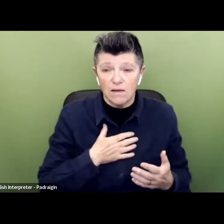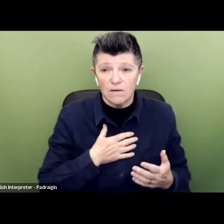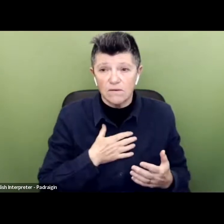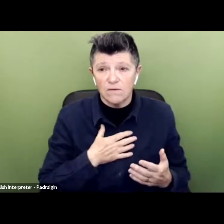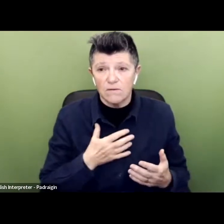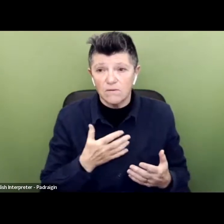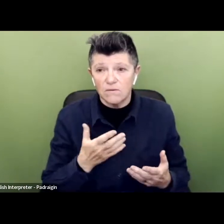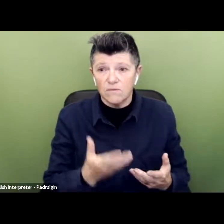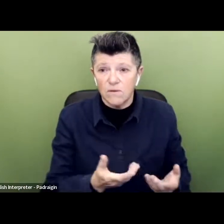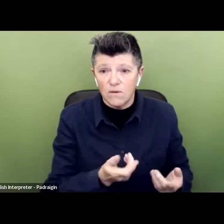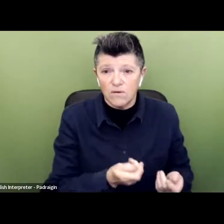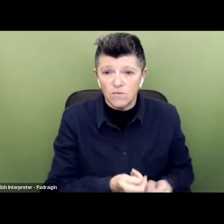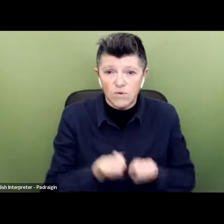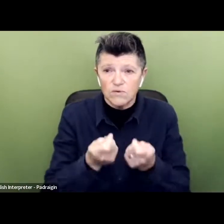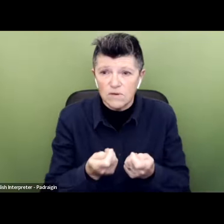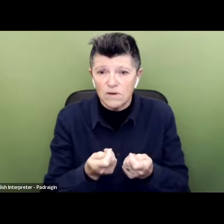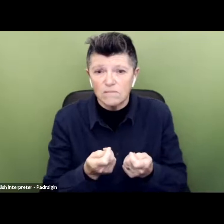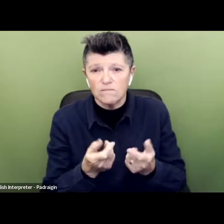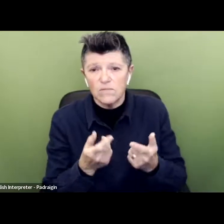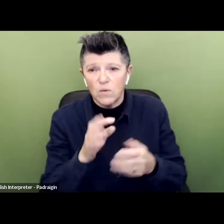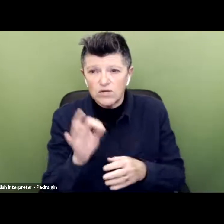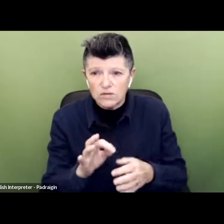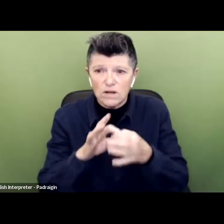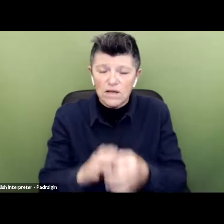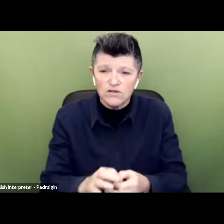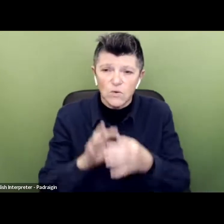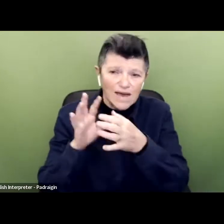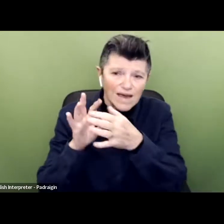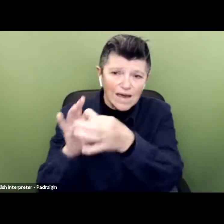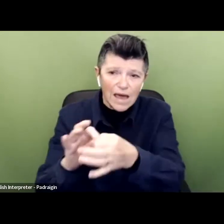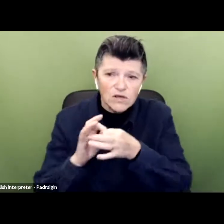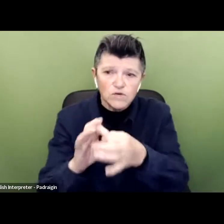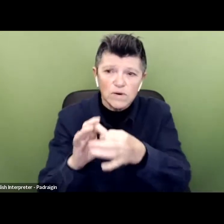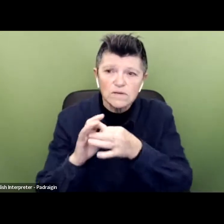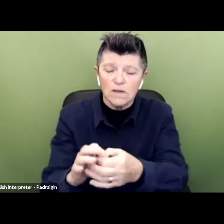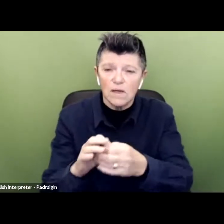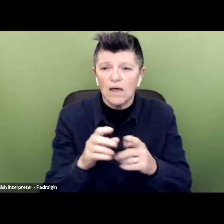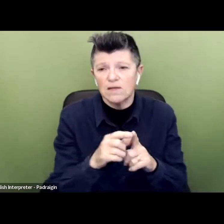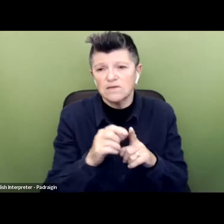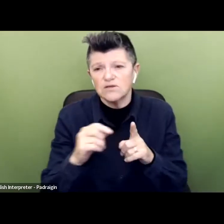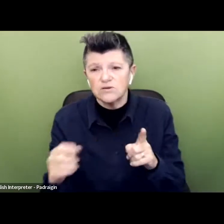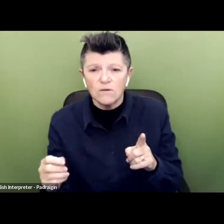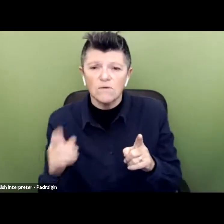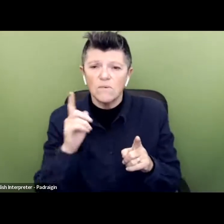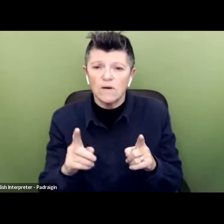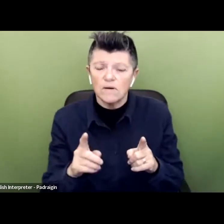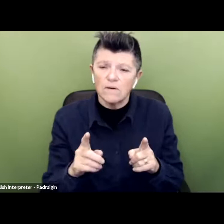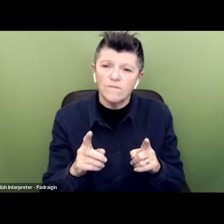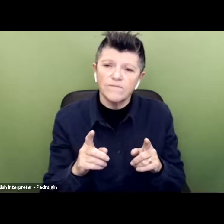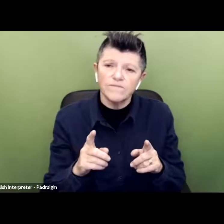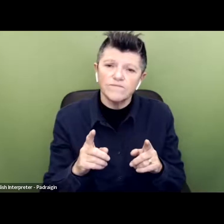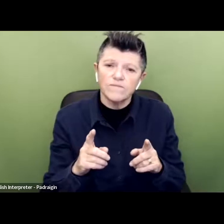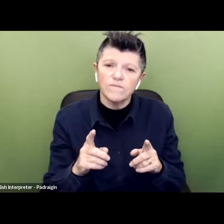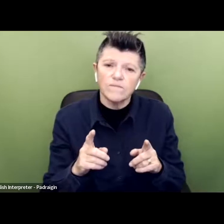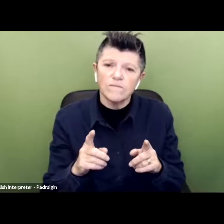loneliness and engagement at the end of the book, in this discussion about the digital, and also how that was, that couldn't be